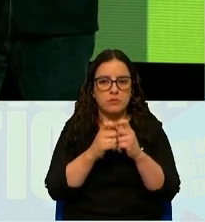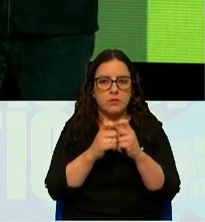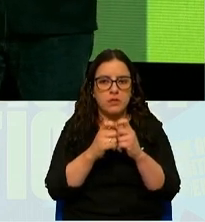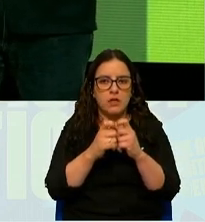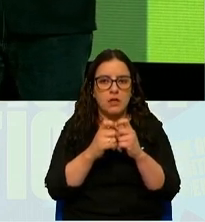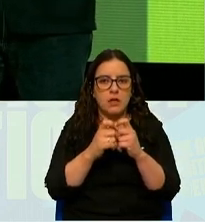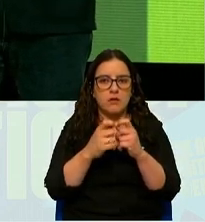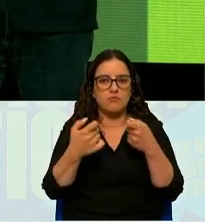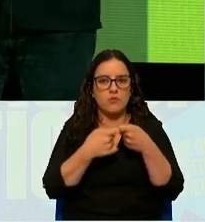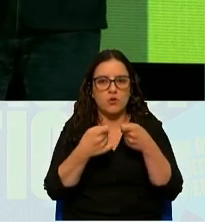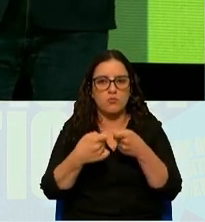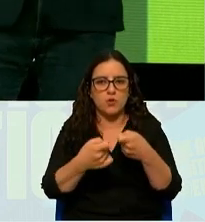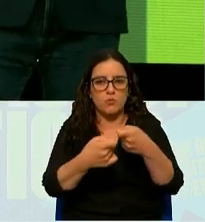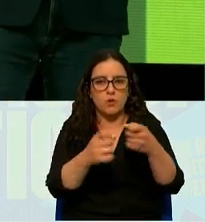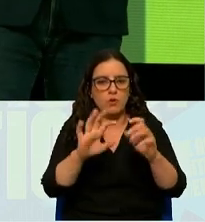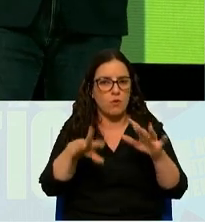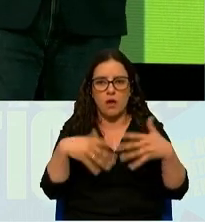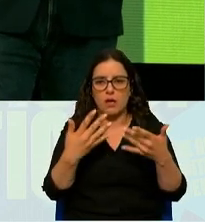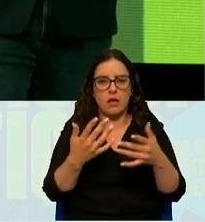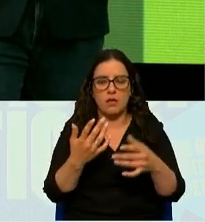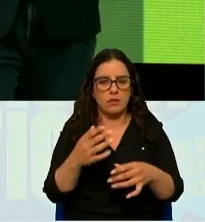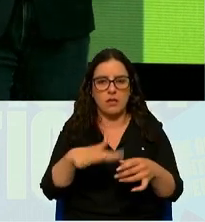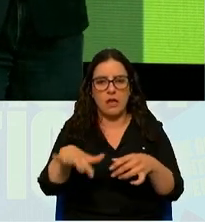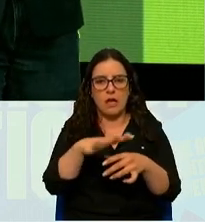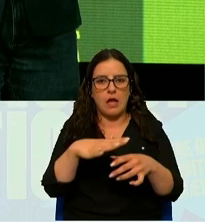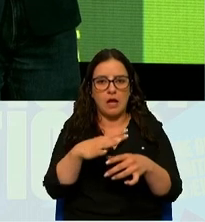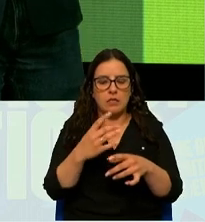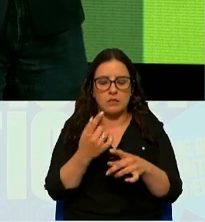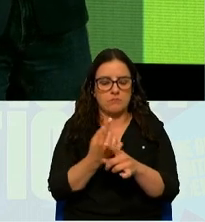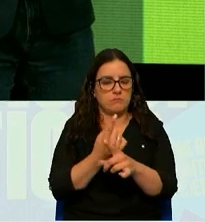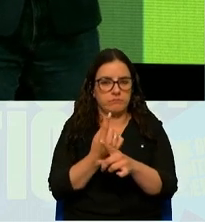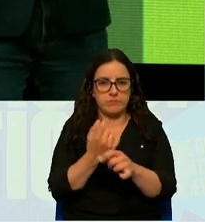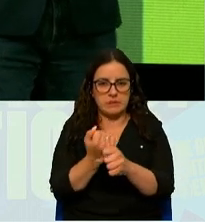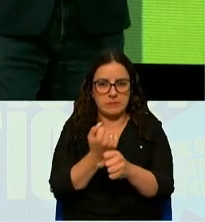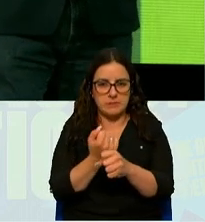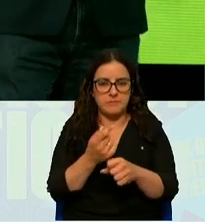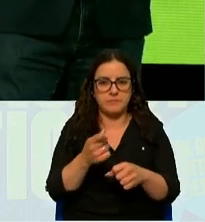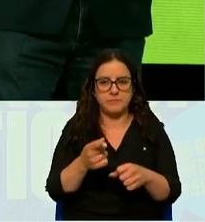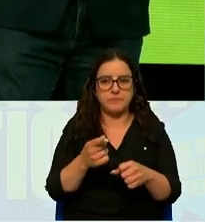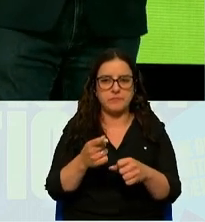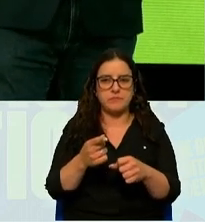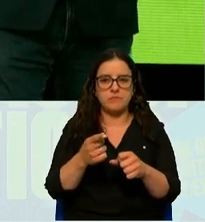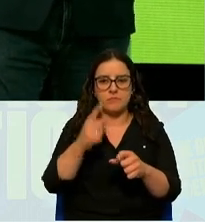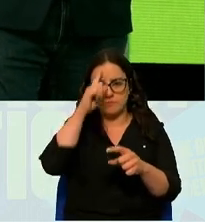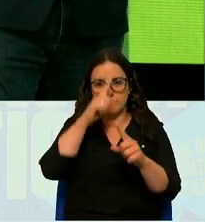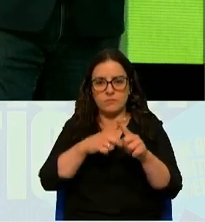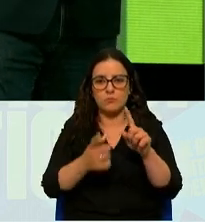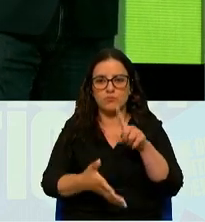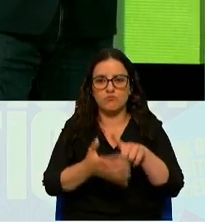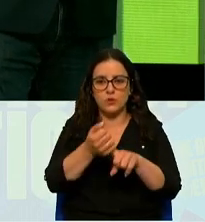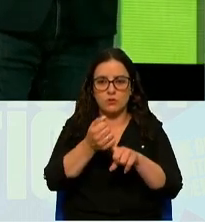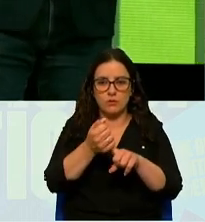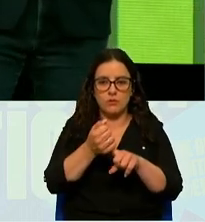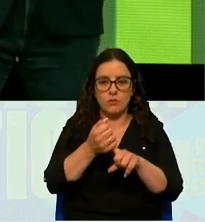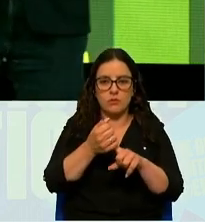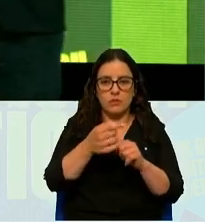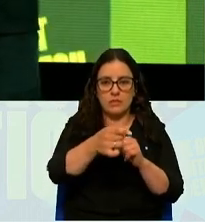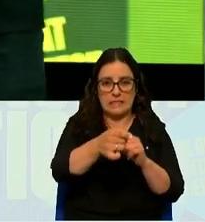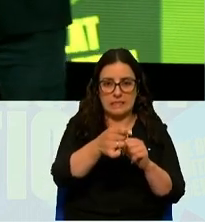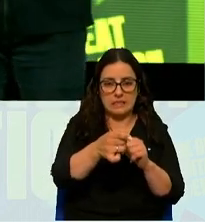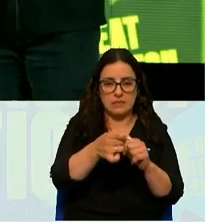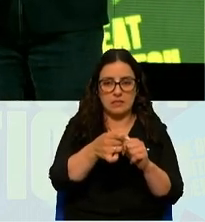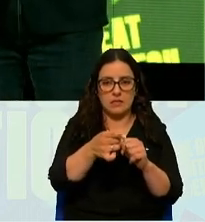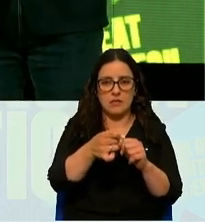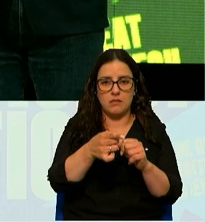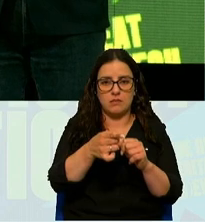That's the power of these models. But what is even more interesting is that to accomplish that, to use a model on a different